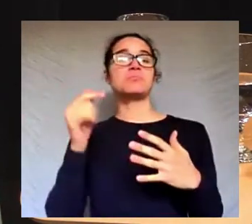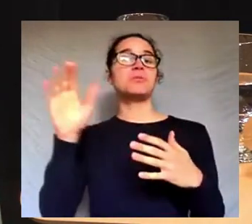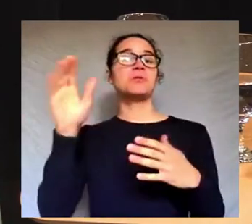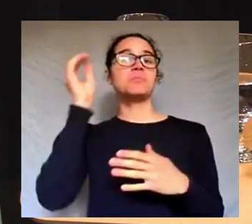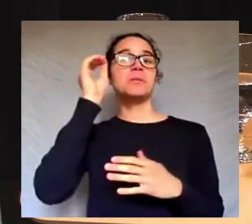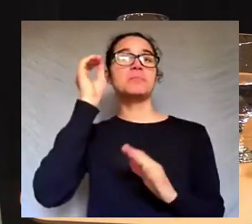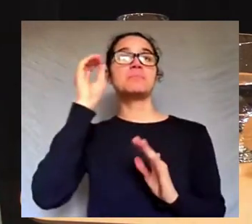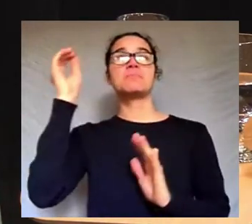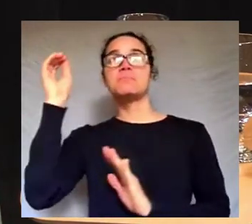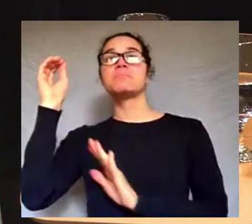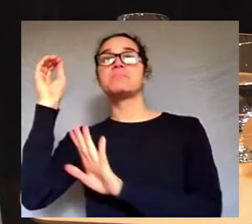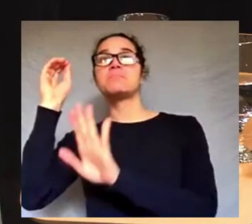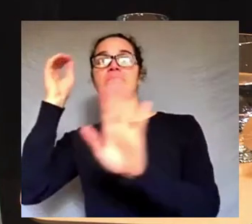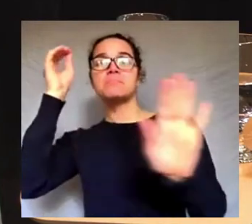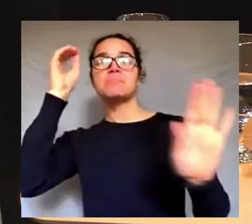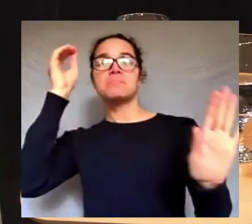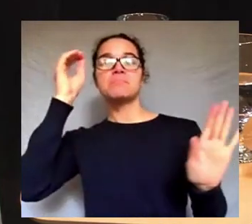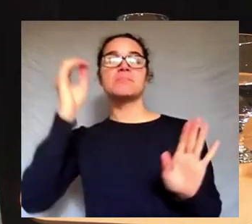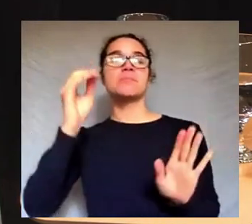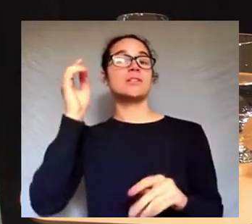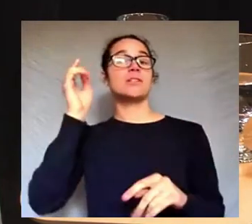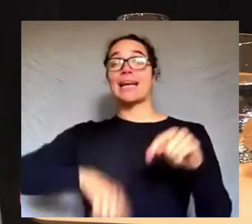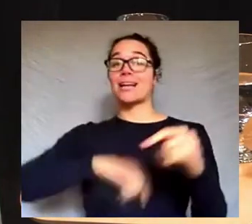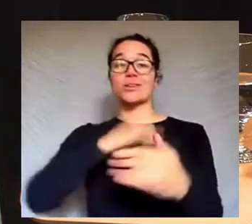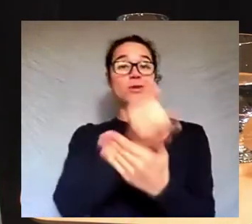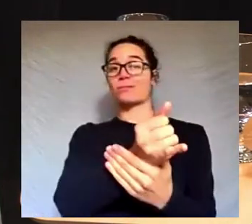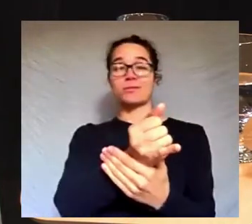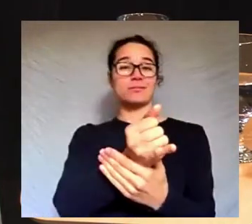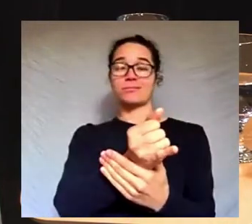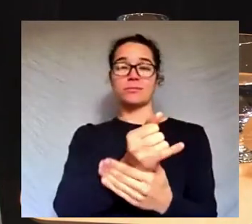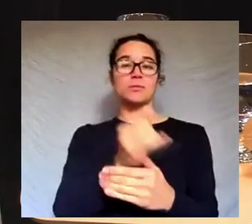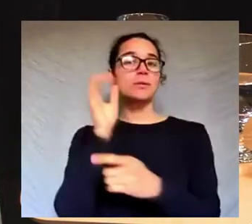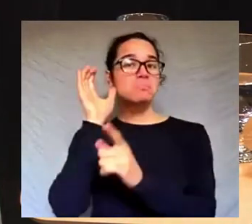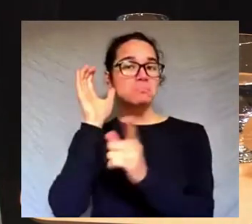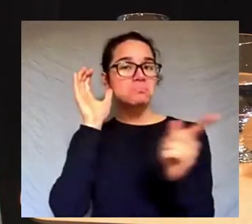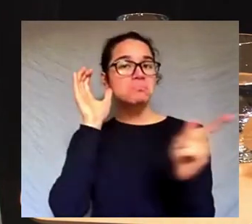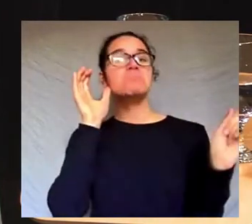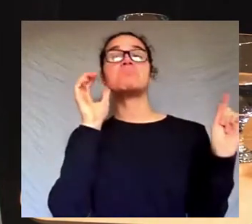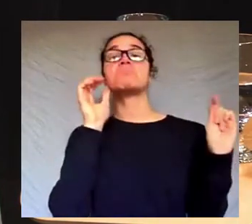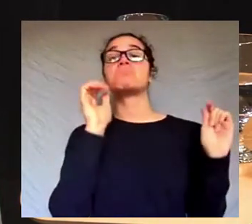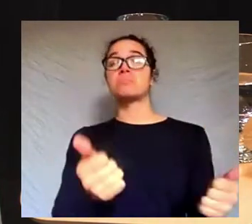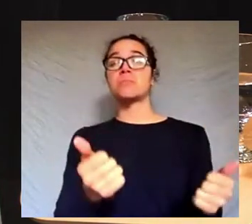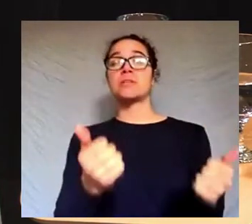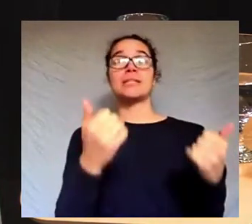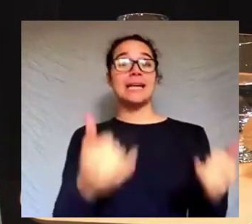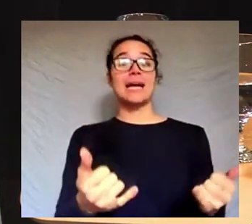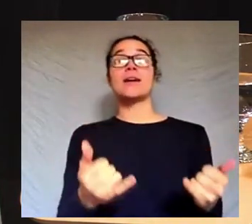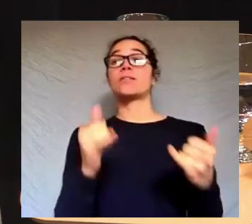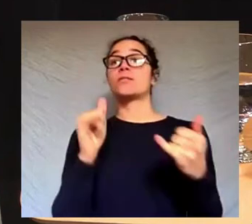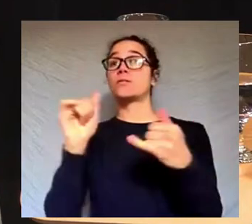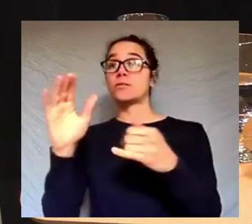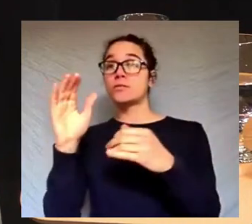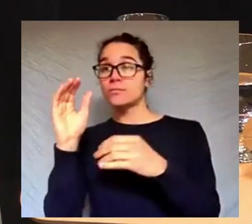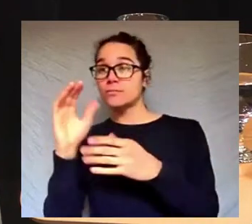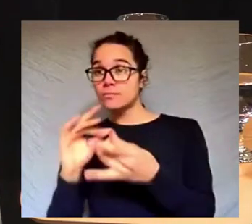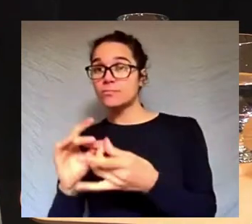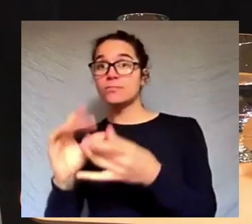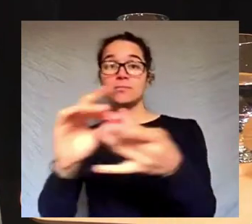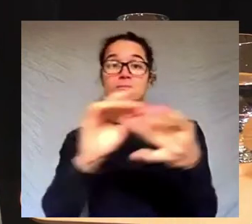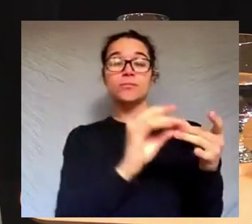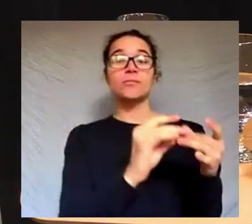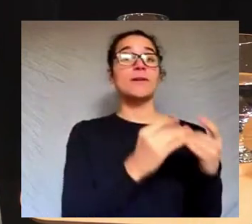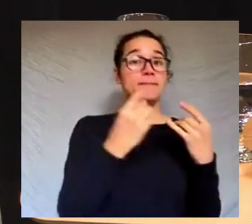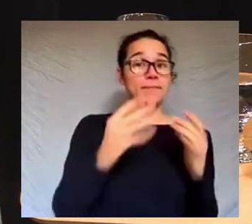person. So we hear everybody out, and it's not until everybody has spoken that there then can be some back and forth. But we do